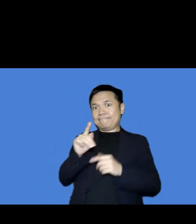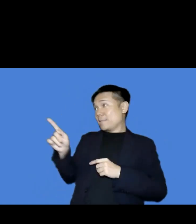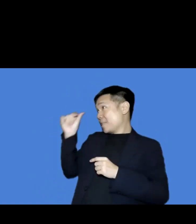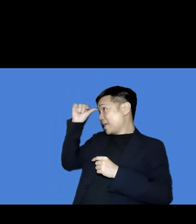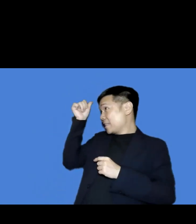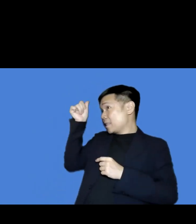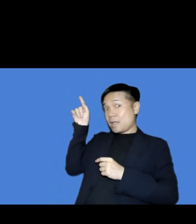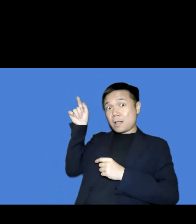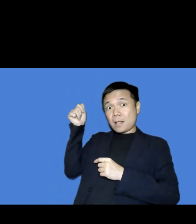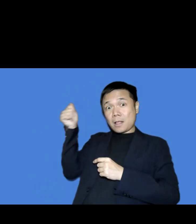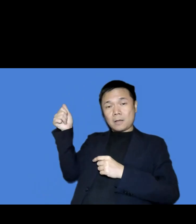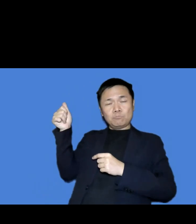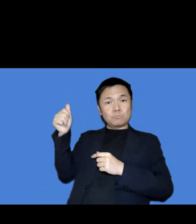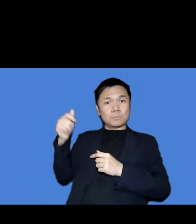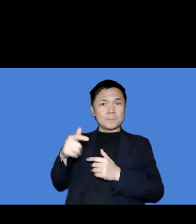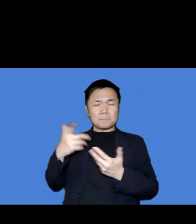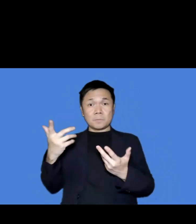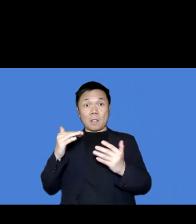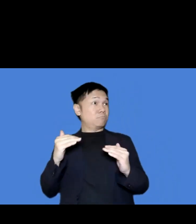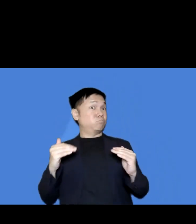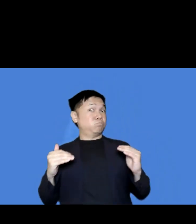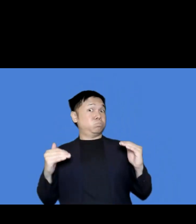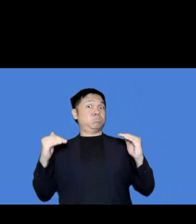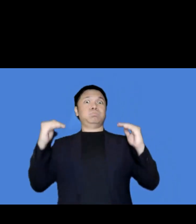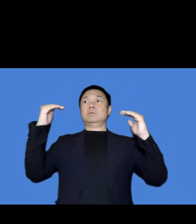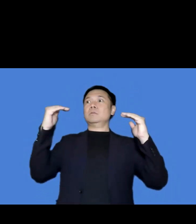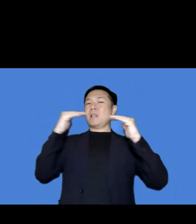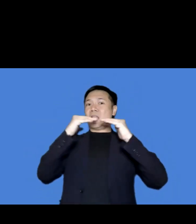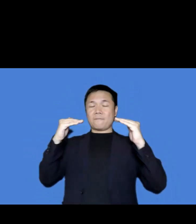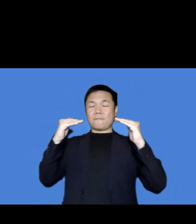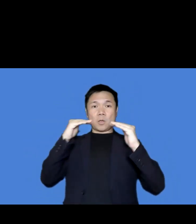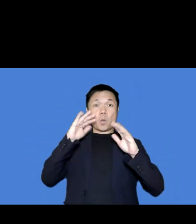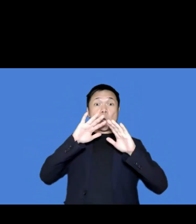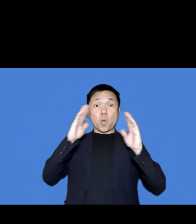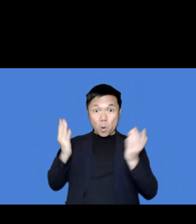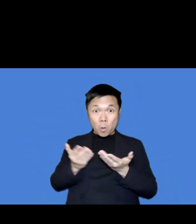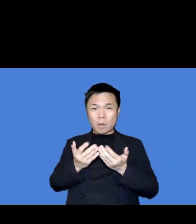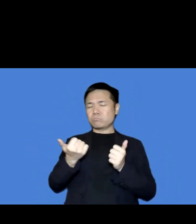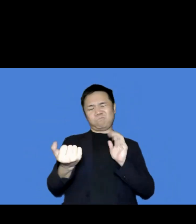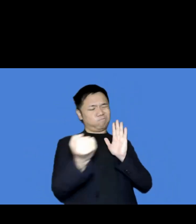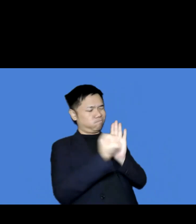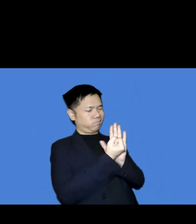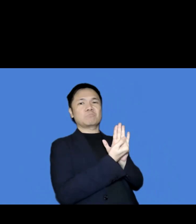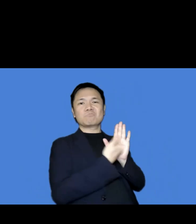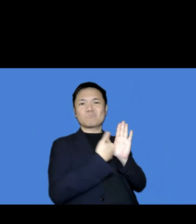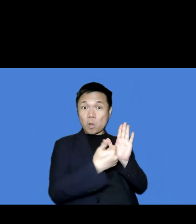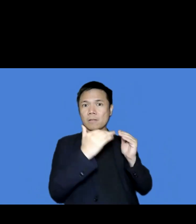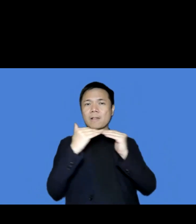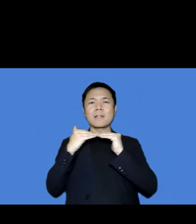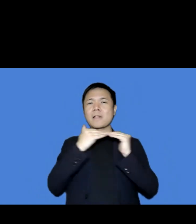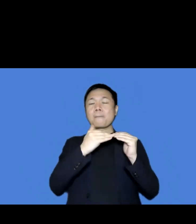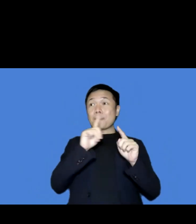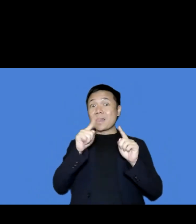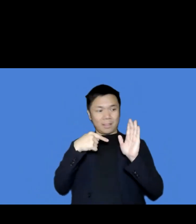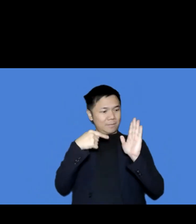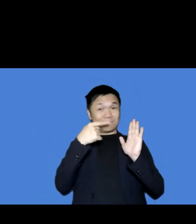we are at par at the global level. But when it comes to the implementation, we lag very much